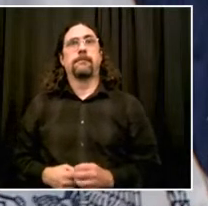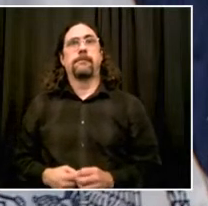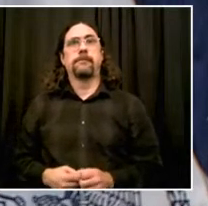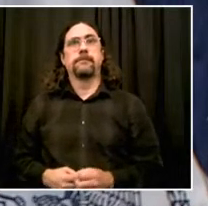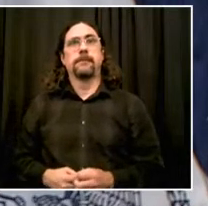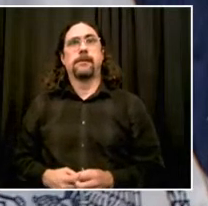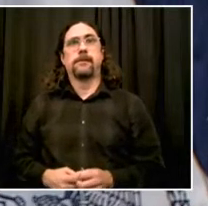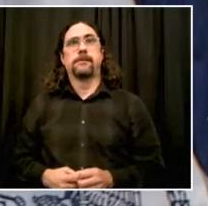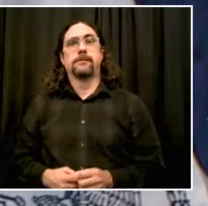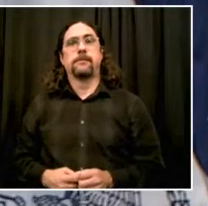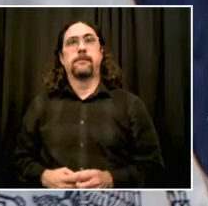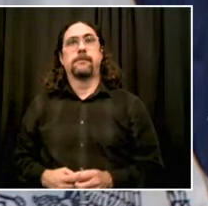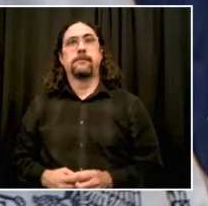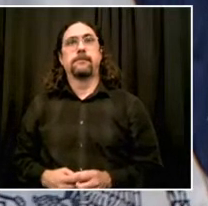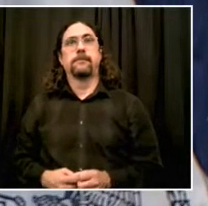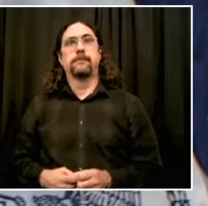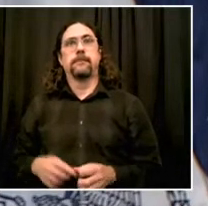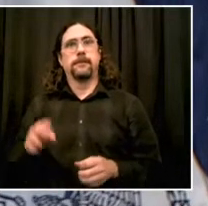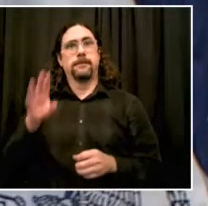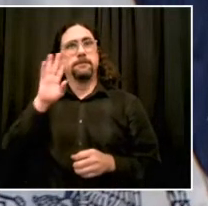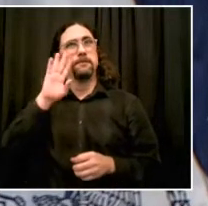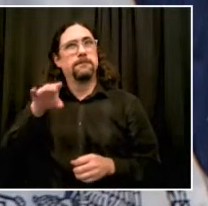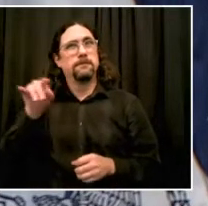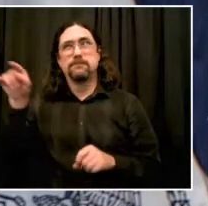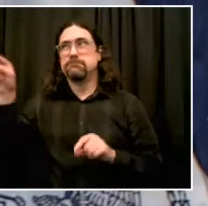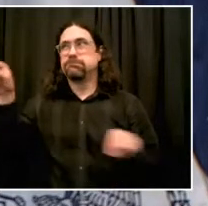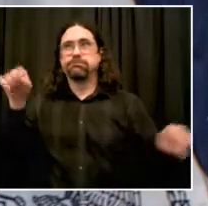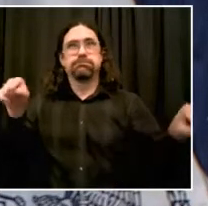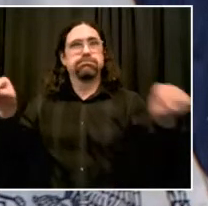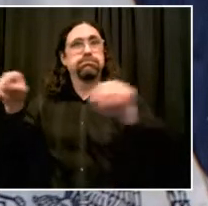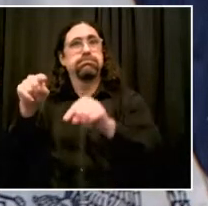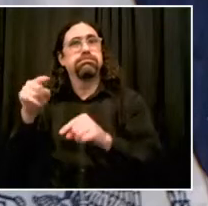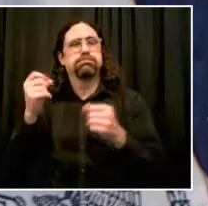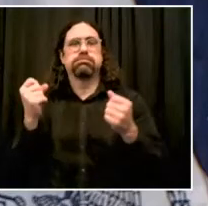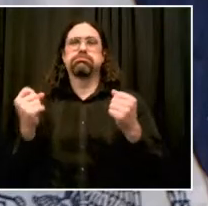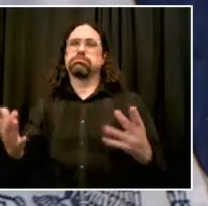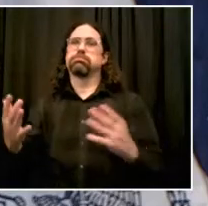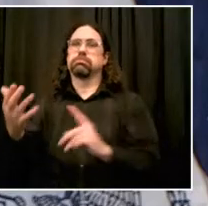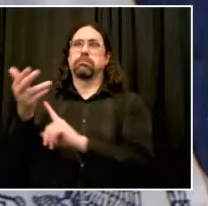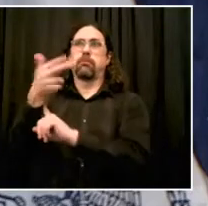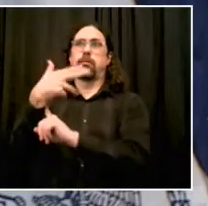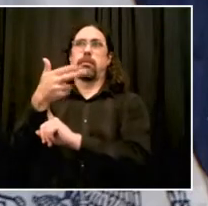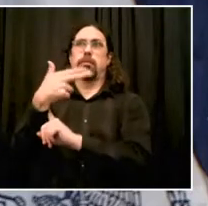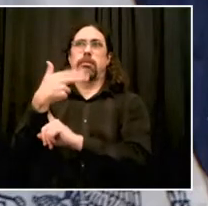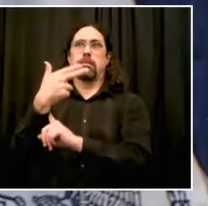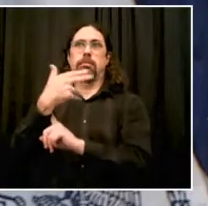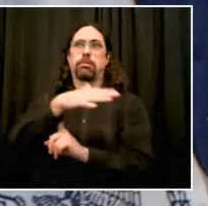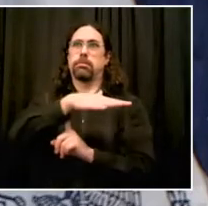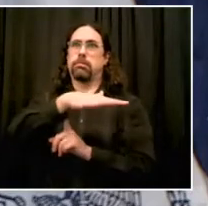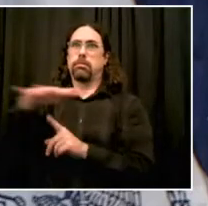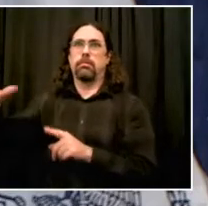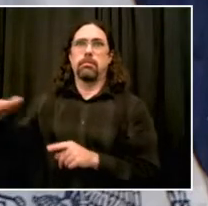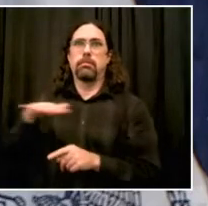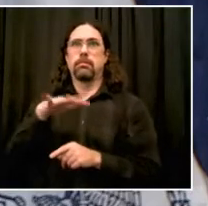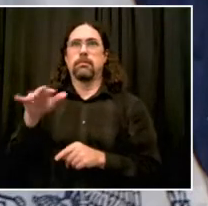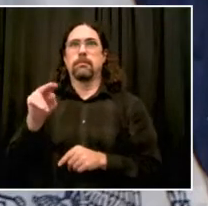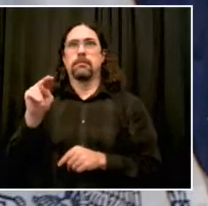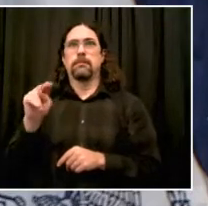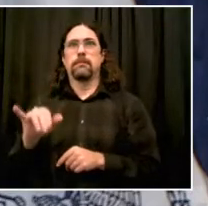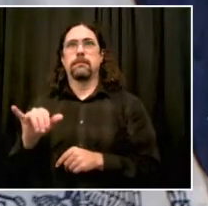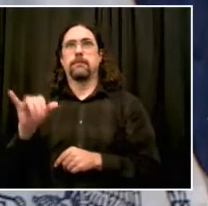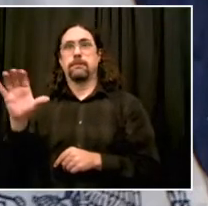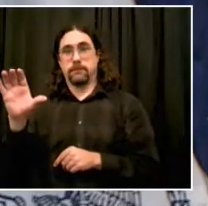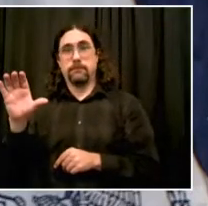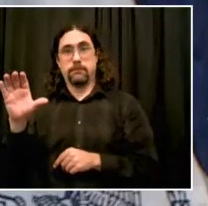city had rented some rooms there that night. So my question is, will the city make public on an ongoing basis a list of the hotels being used as homeless shelters and